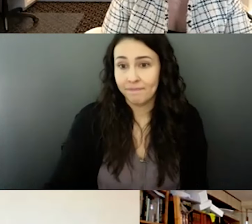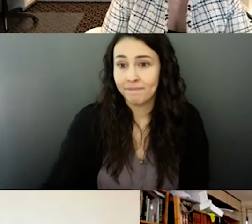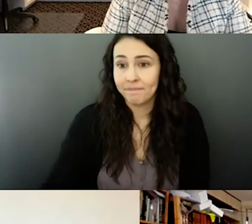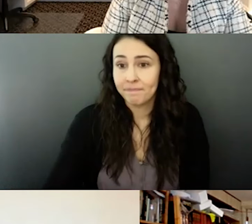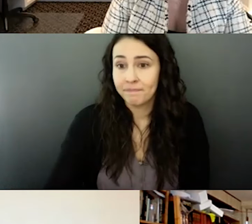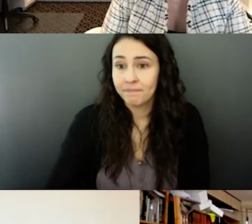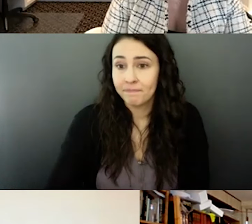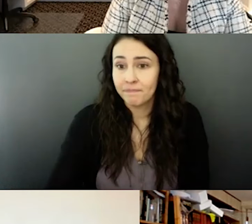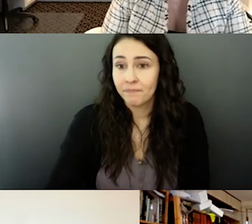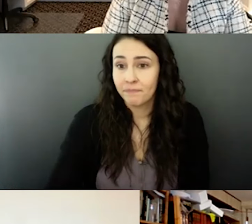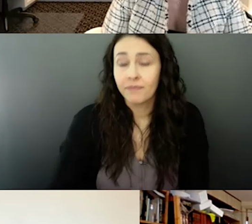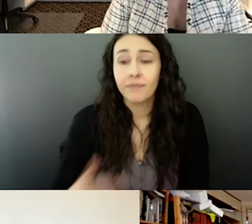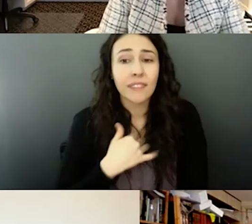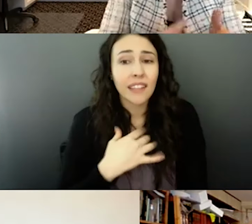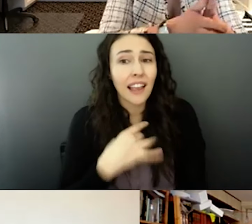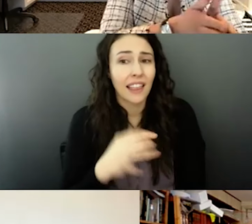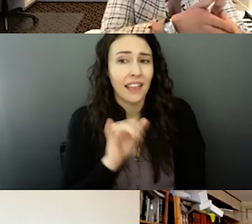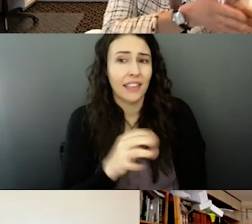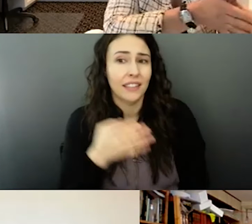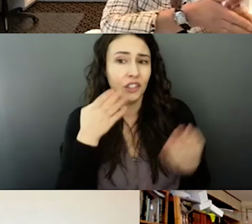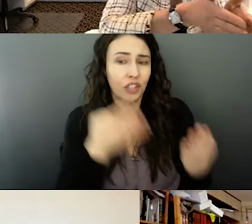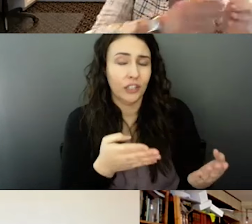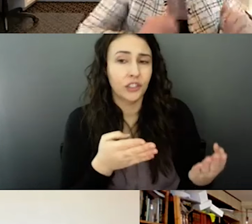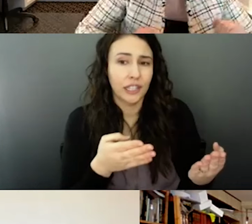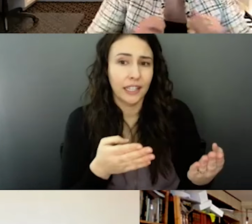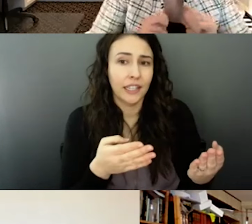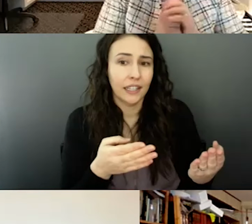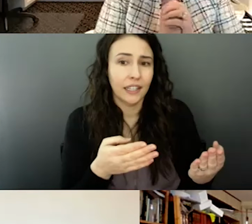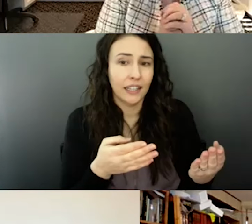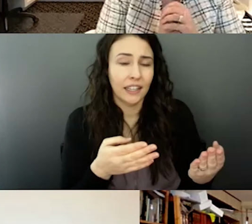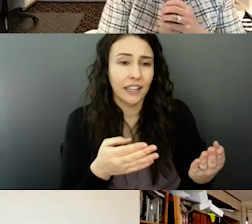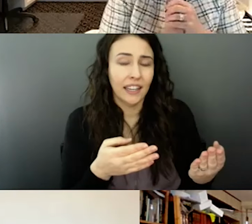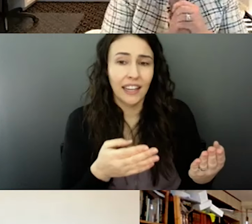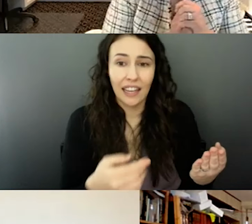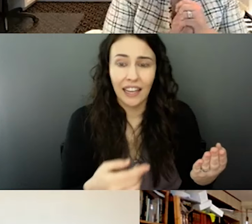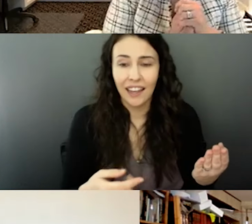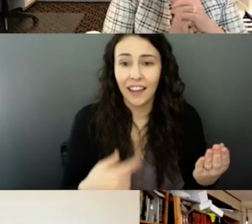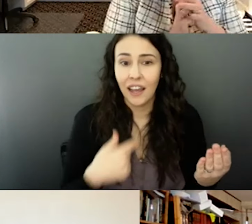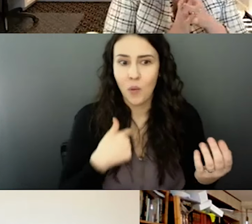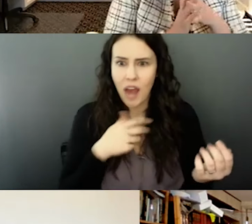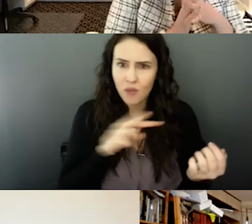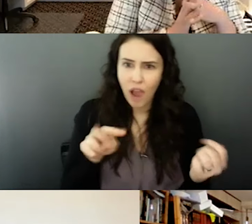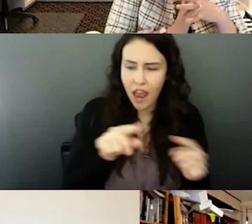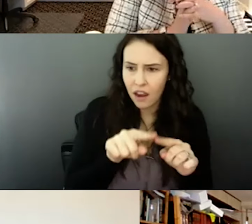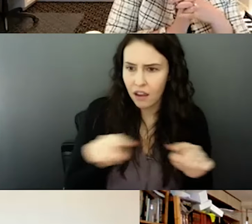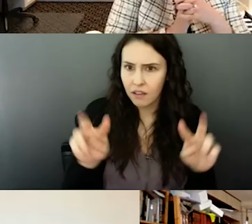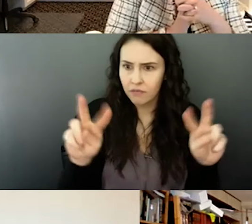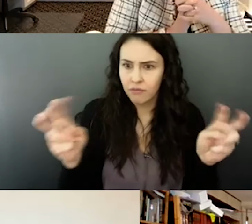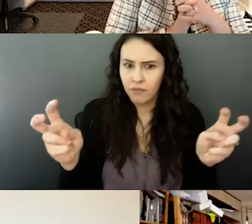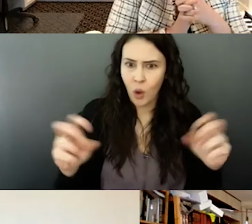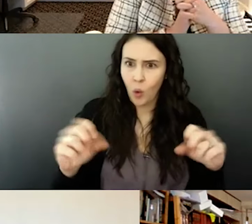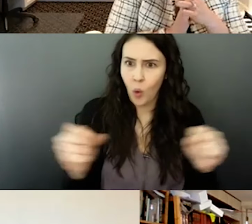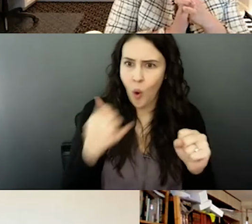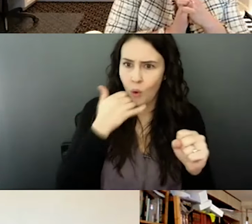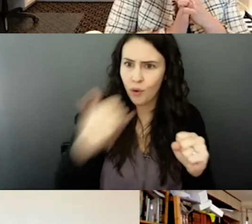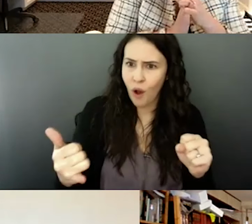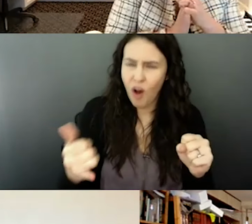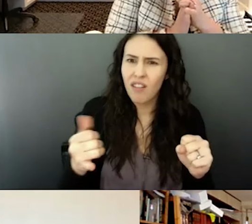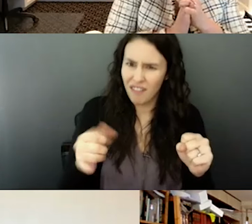I like that suggestion. As Right, soon and as it's you almost said like cold this. call, I froze because yeah, that's exactly right. That would be